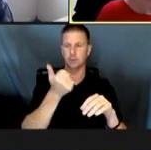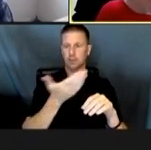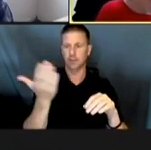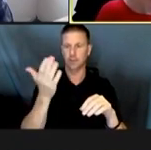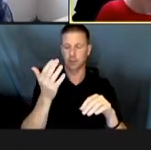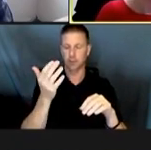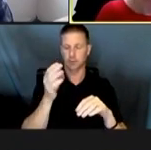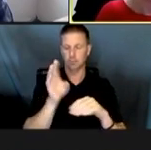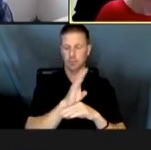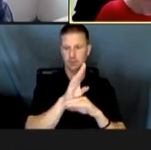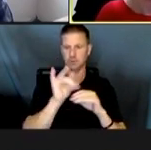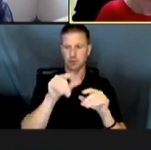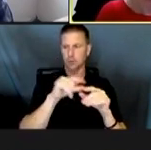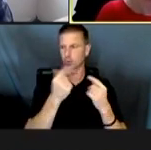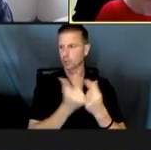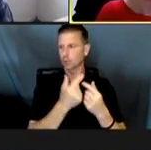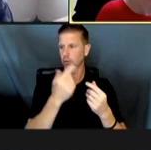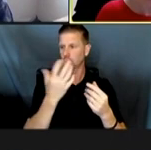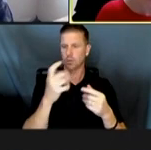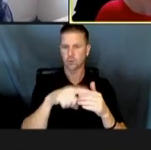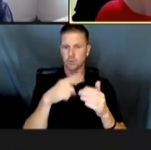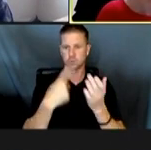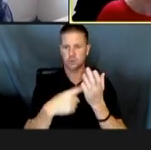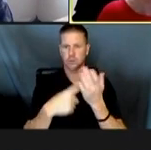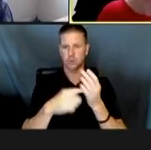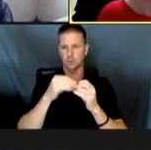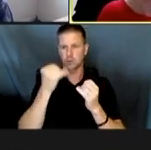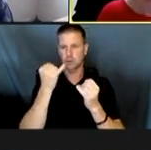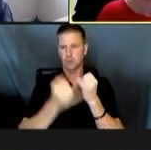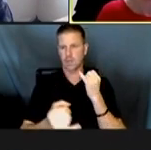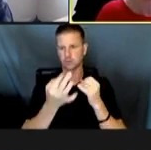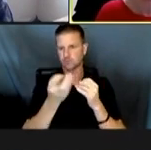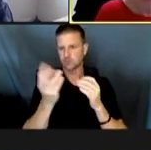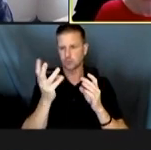business that the group would like to discuss in our last few minutes?